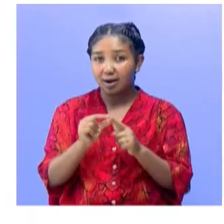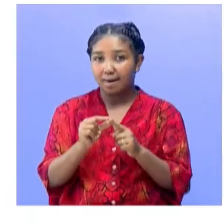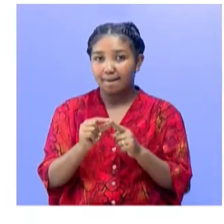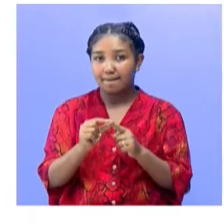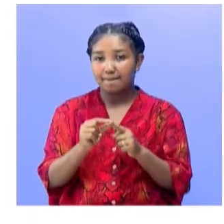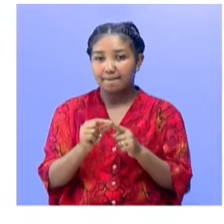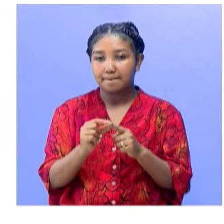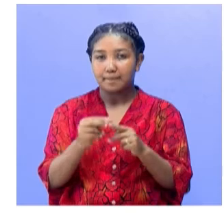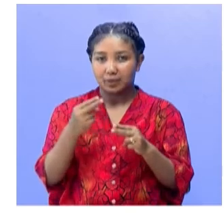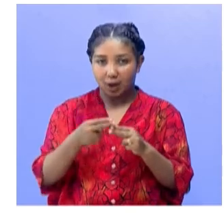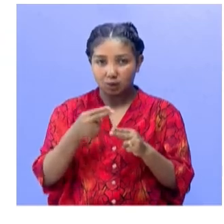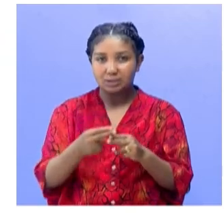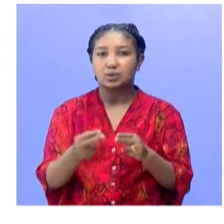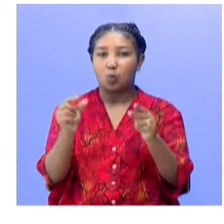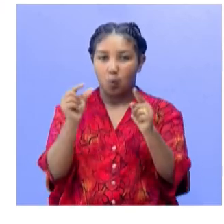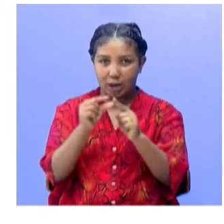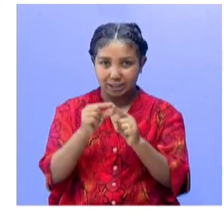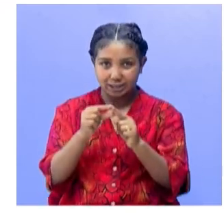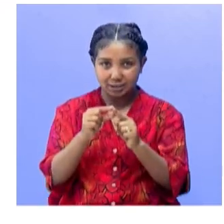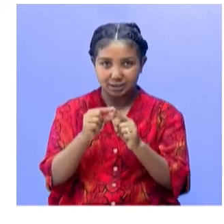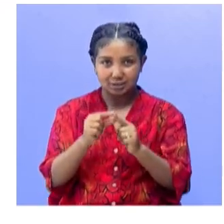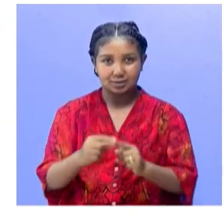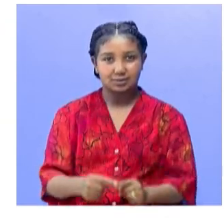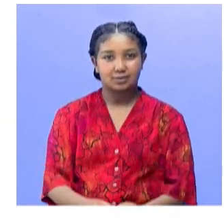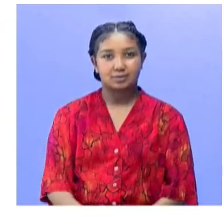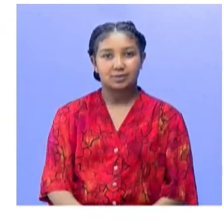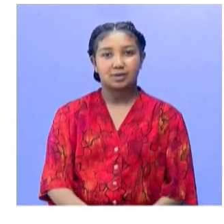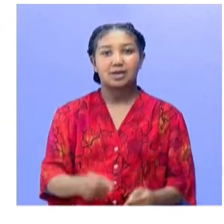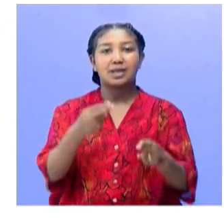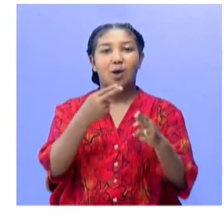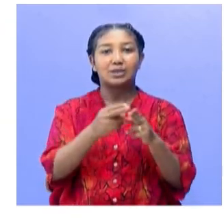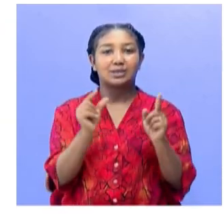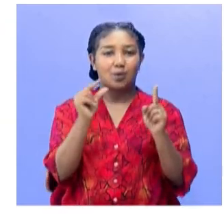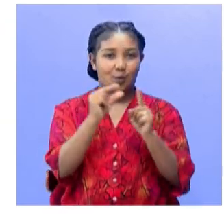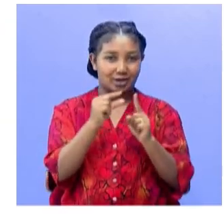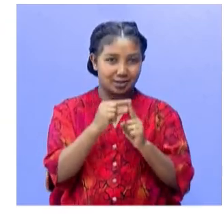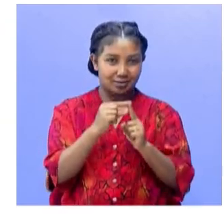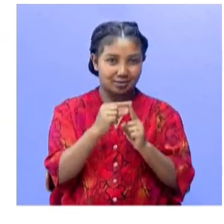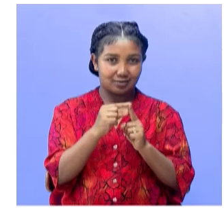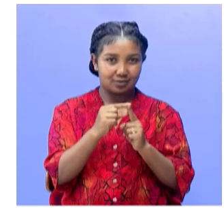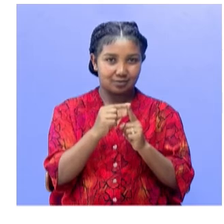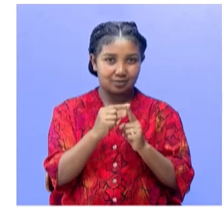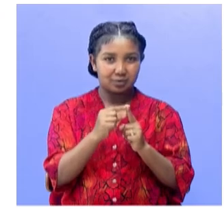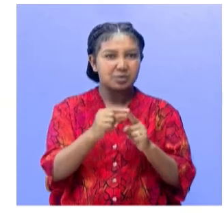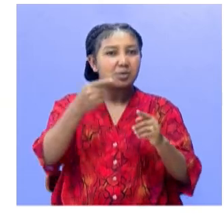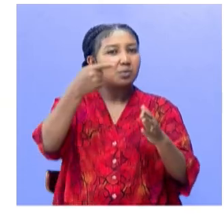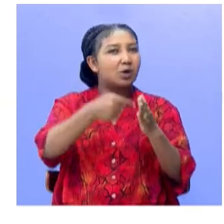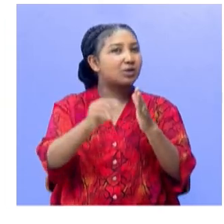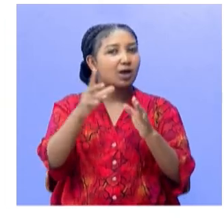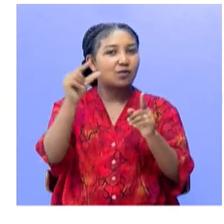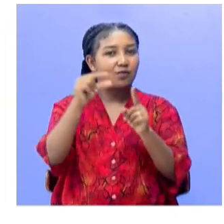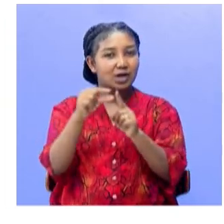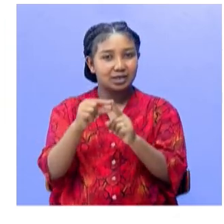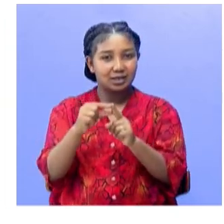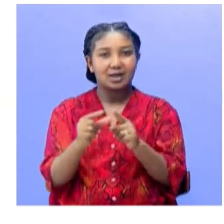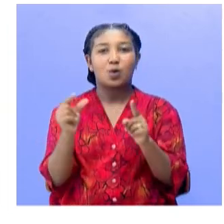is a word. It is a word. What word? A